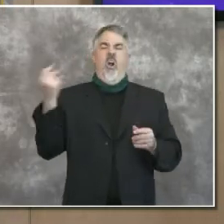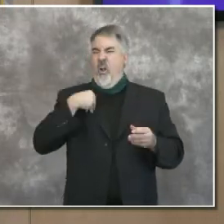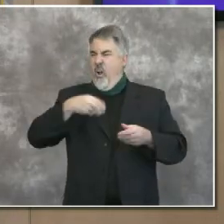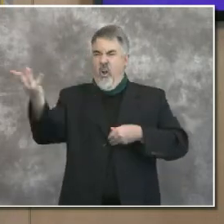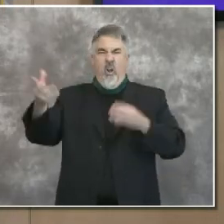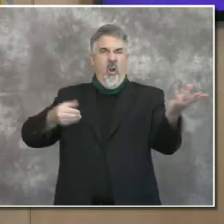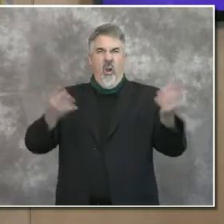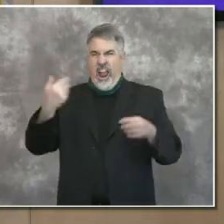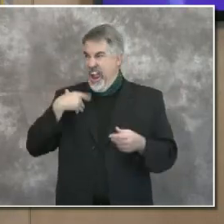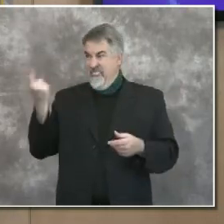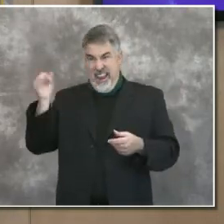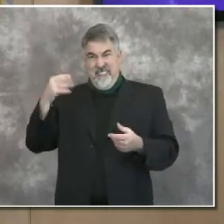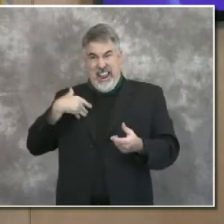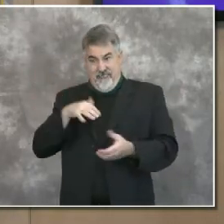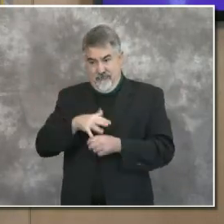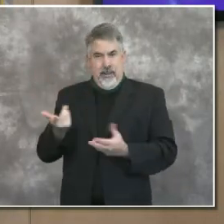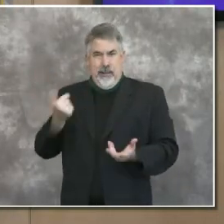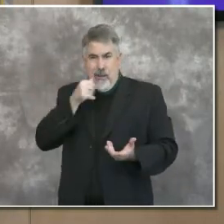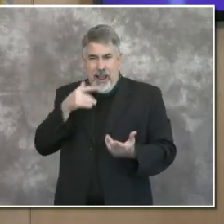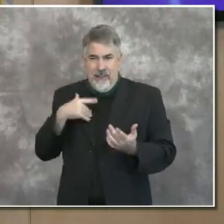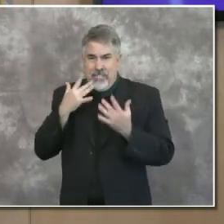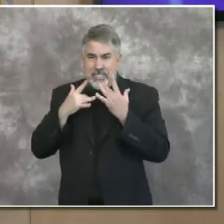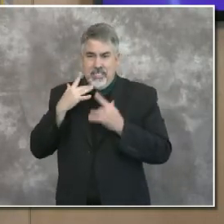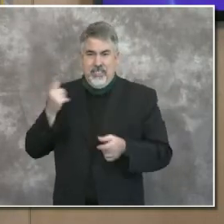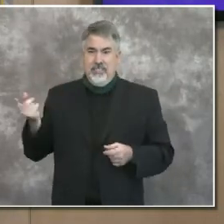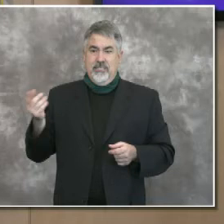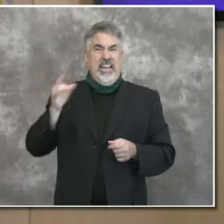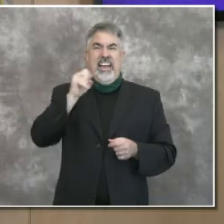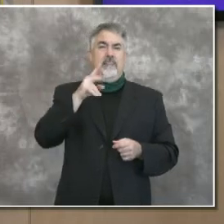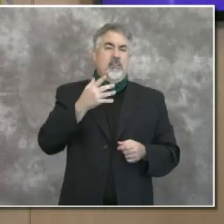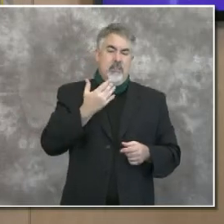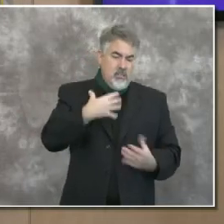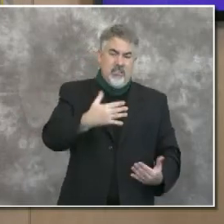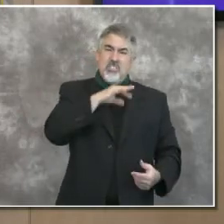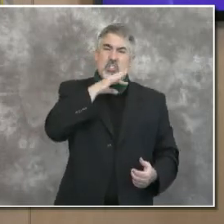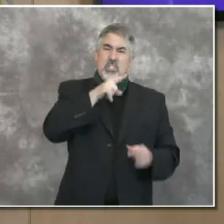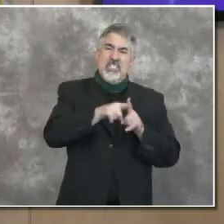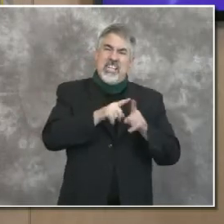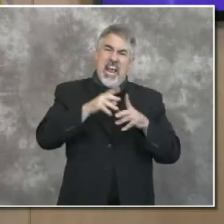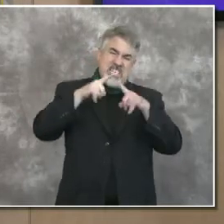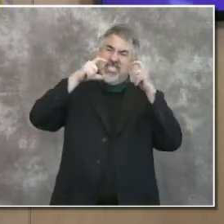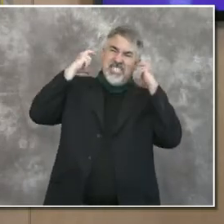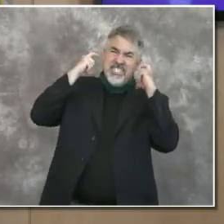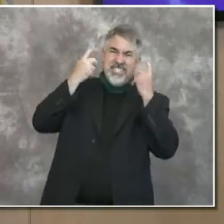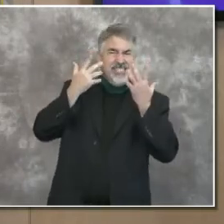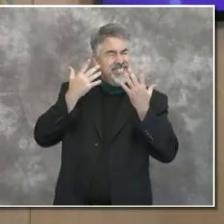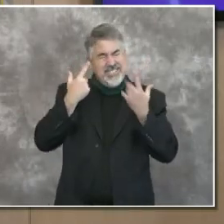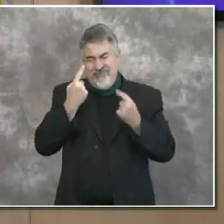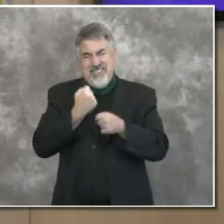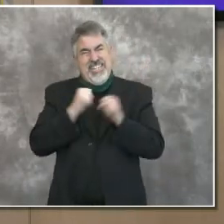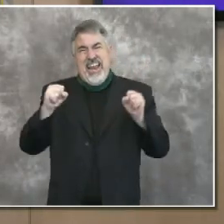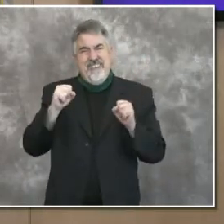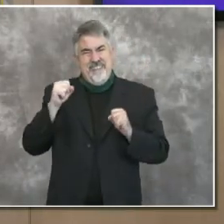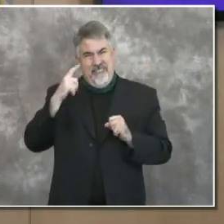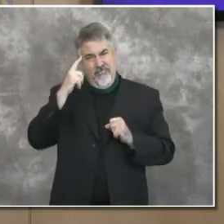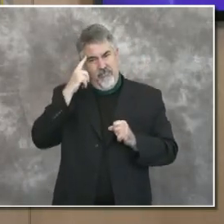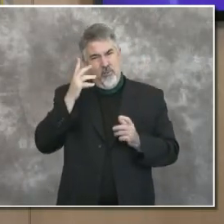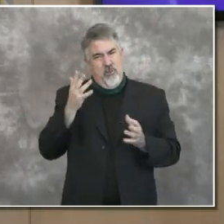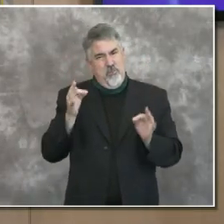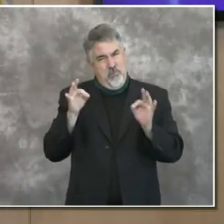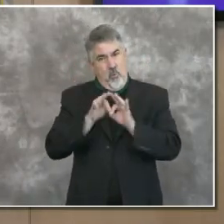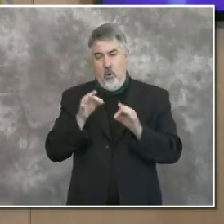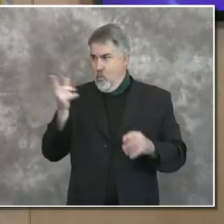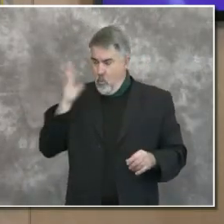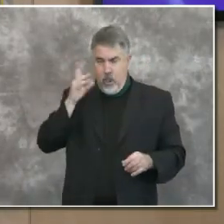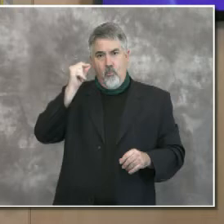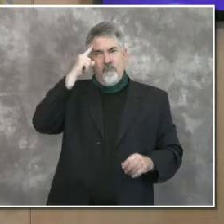to prevent the transmission of this virus. And so come on, people. Let's do this together. We are San Diego.